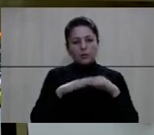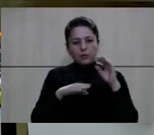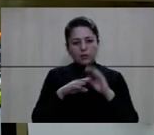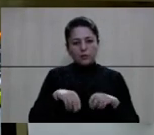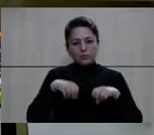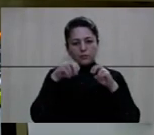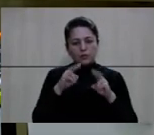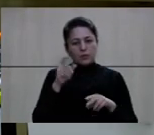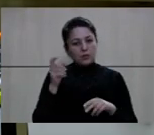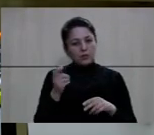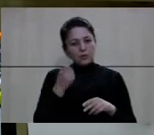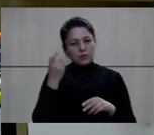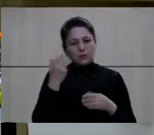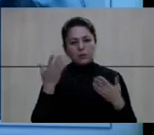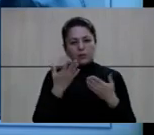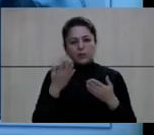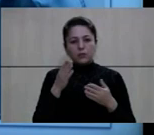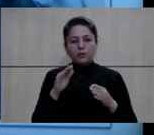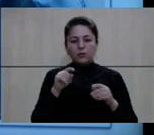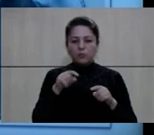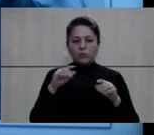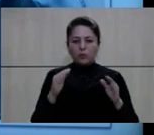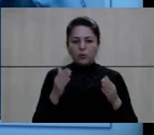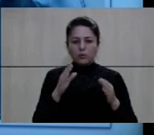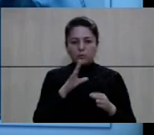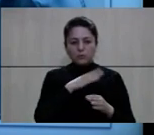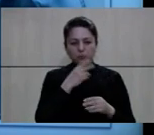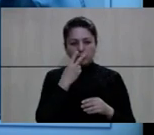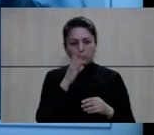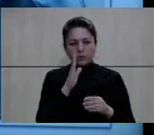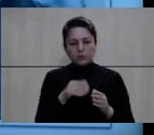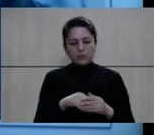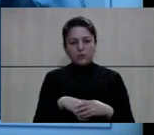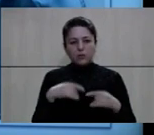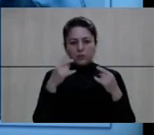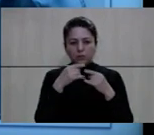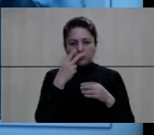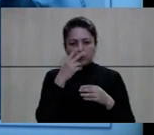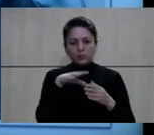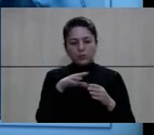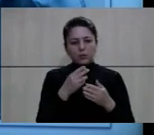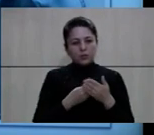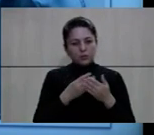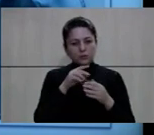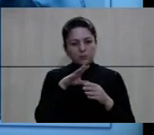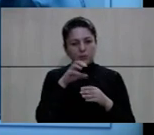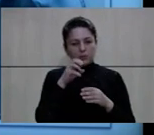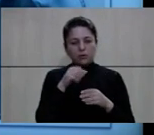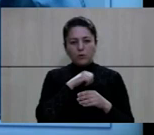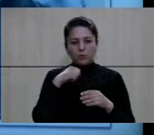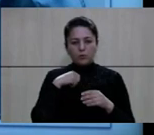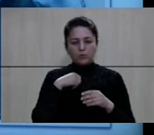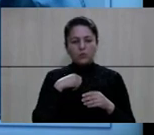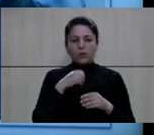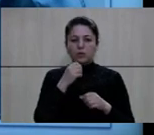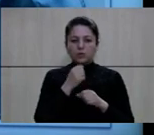qanday holatda bo'lishini sizlar bilan ko'ramiz. Mana bu ekranda ko'rib turgan rasmlardagi o'z ishiga